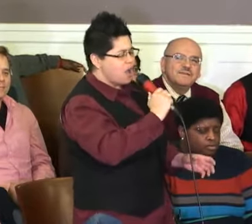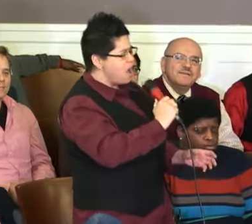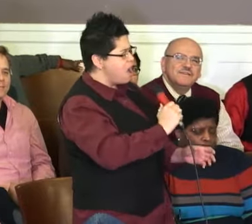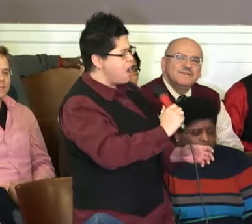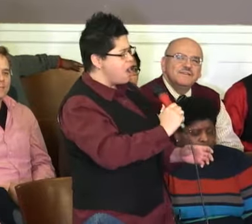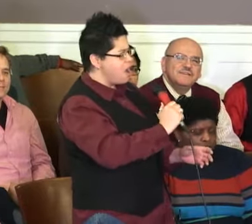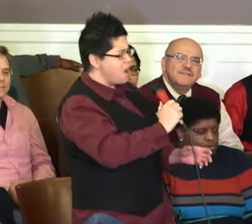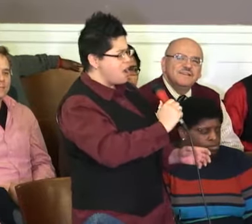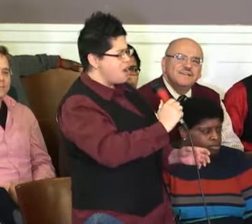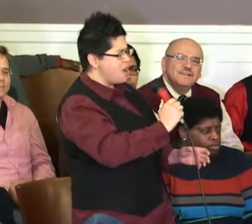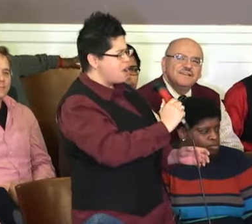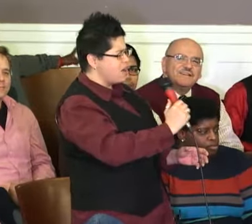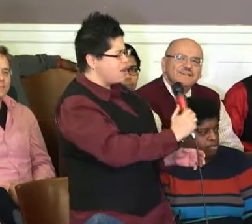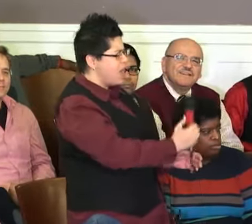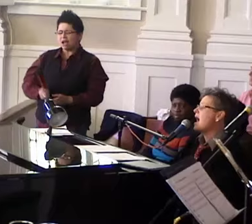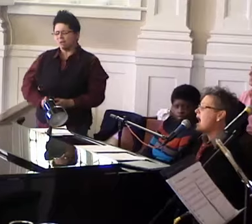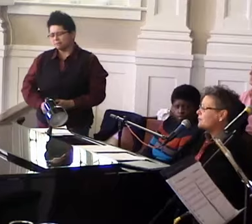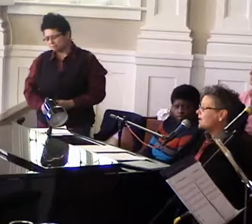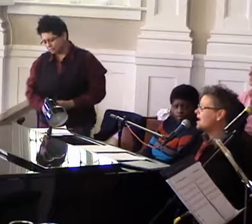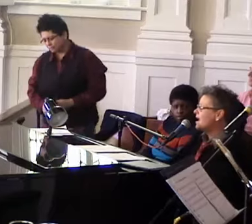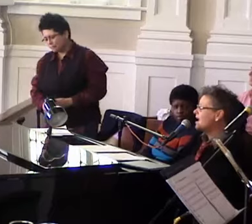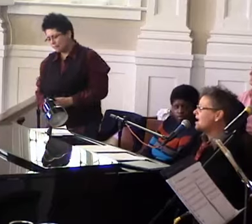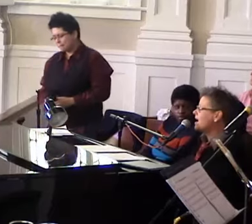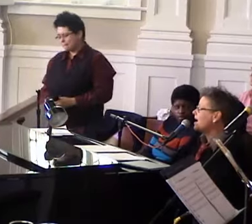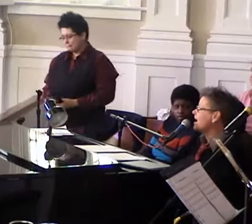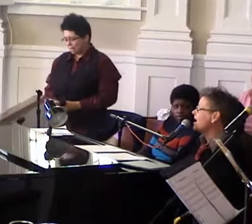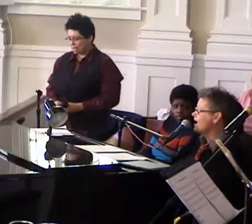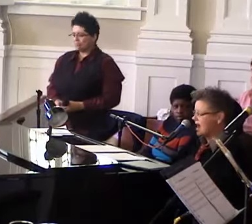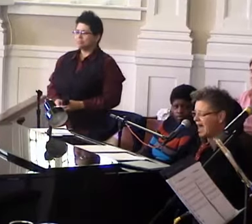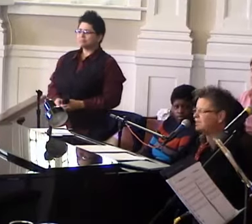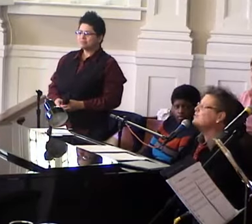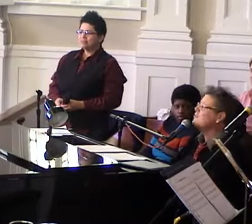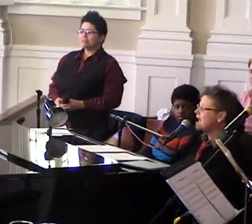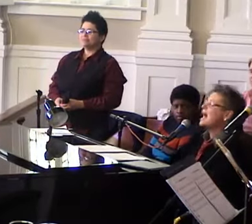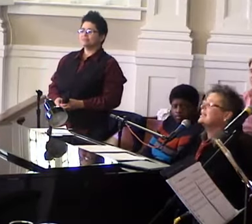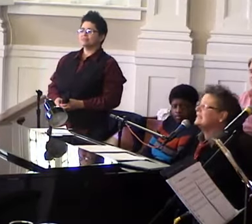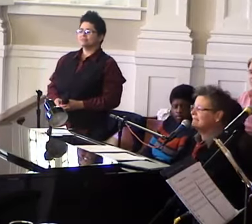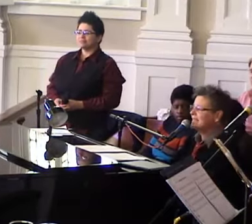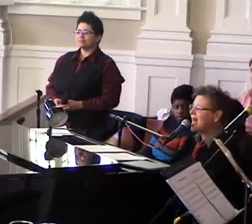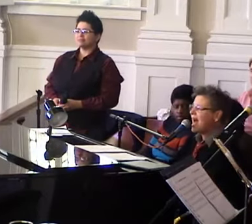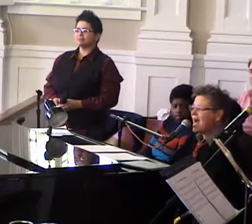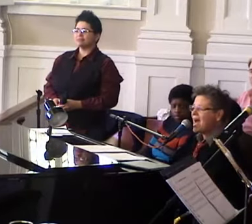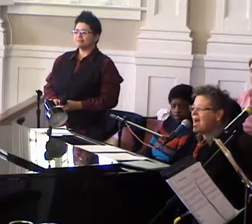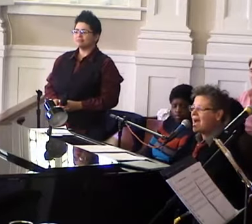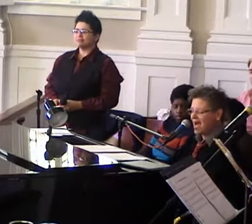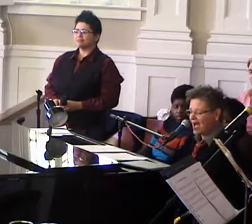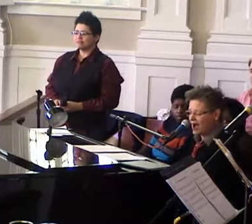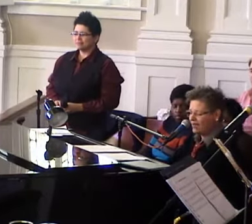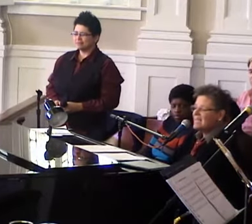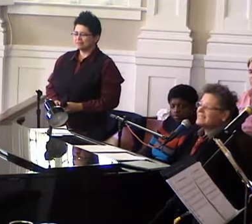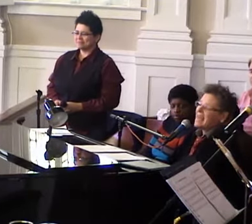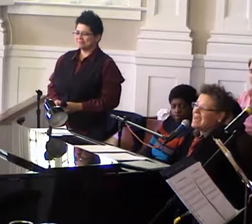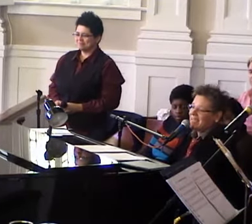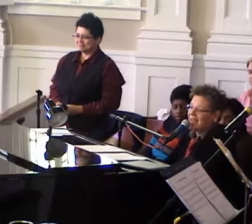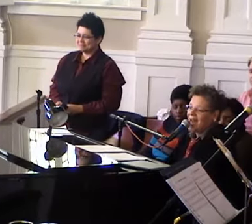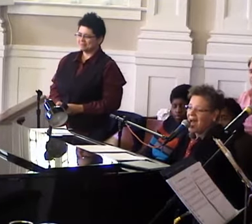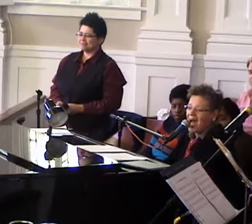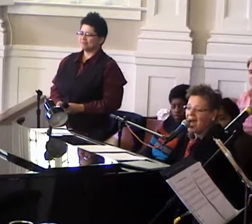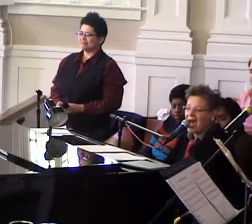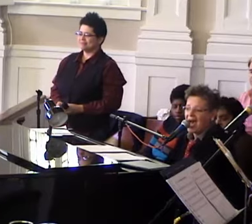oh, oh, if you're out there and you're ready now, say